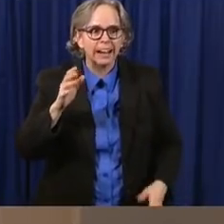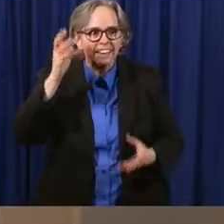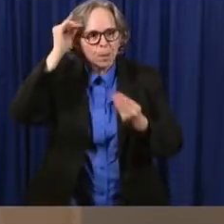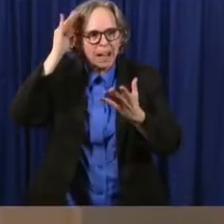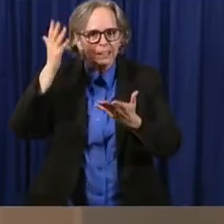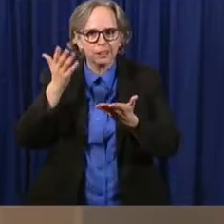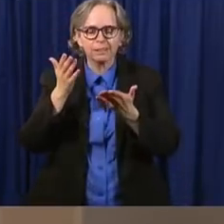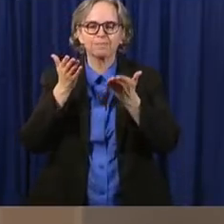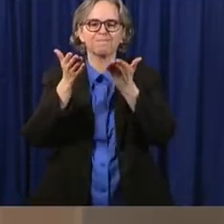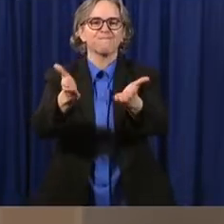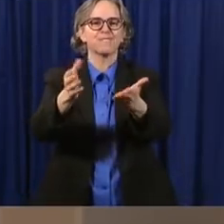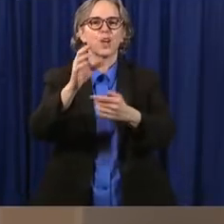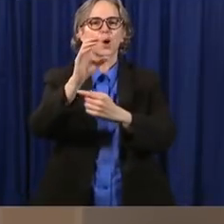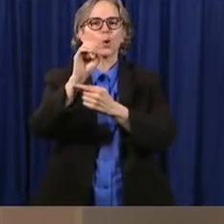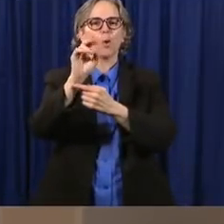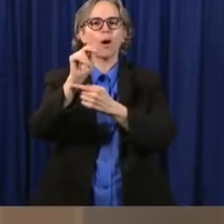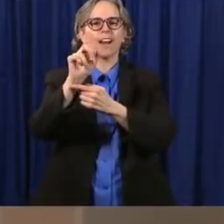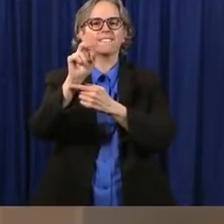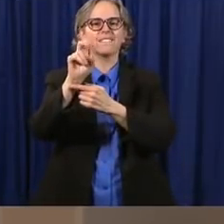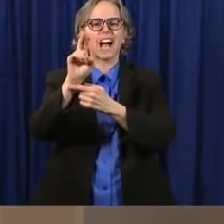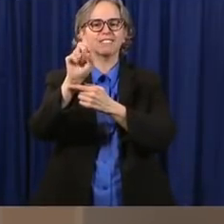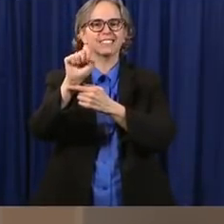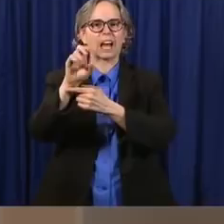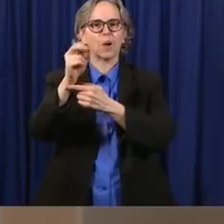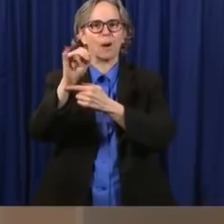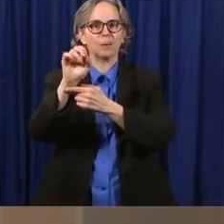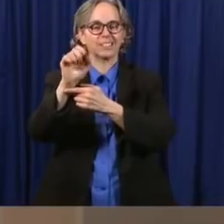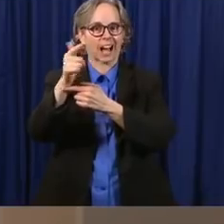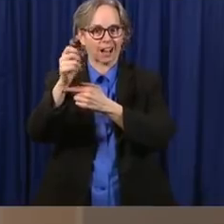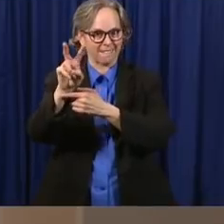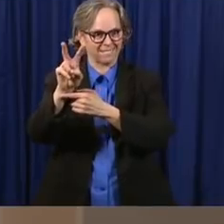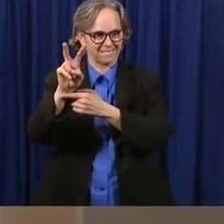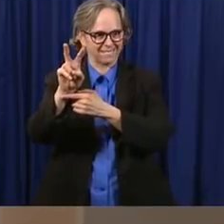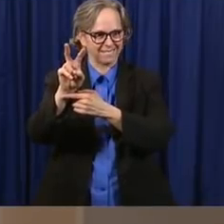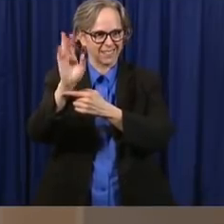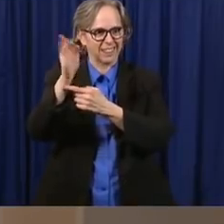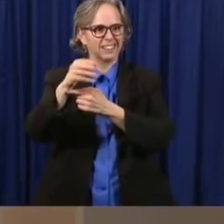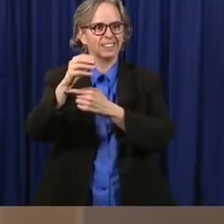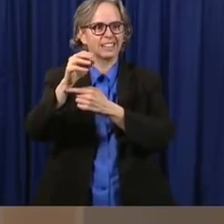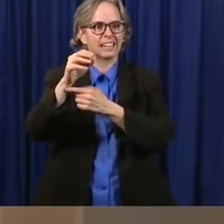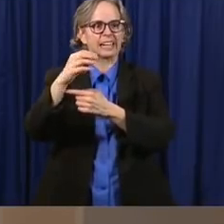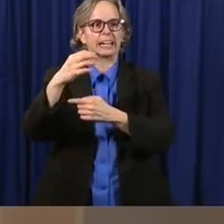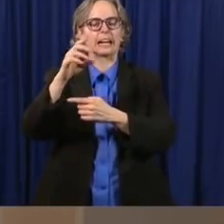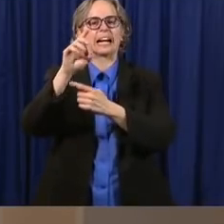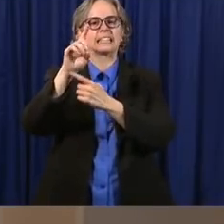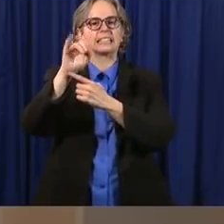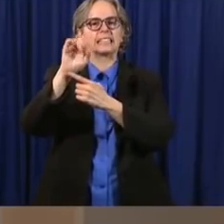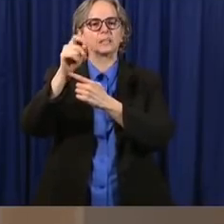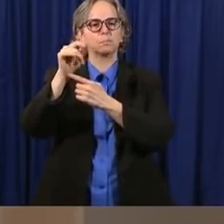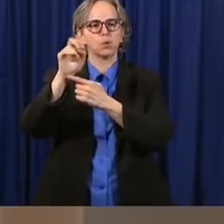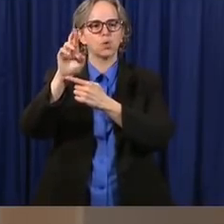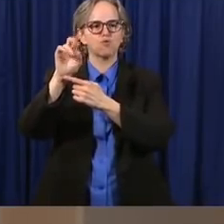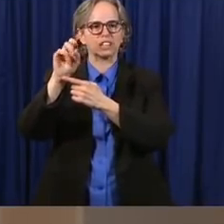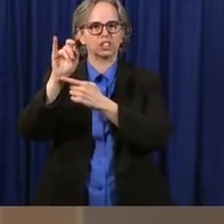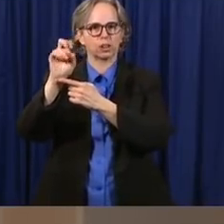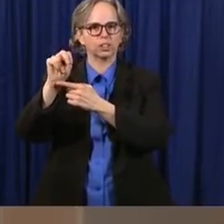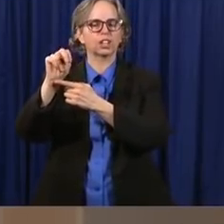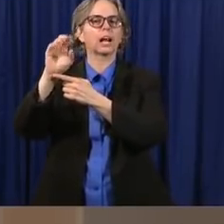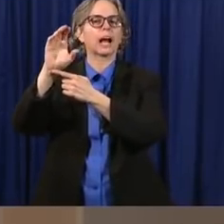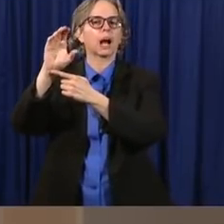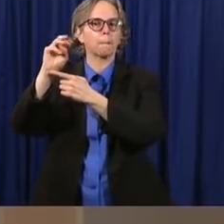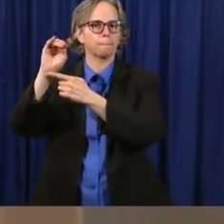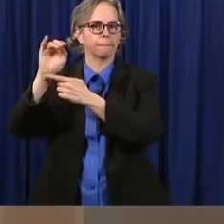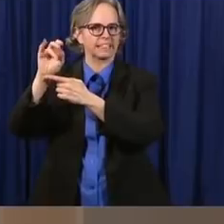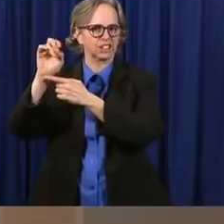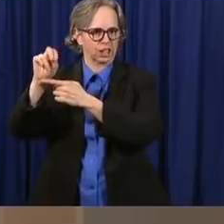coronavirus.ohio.gov website under the Dispute Resolution Commission. The advisory opinions there, or the meeting minutes are there, so